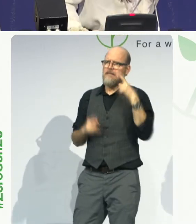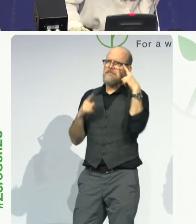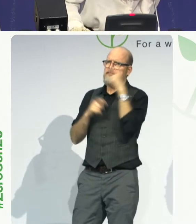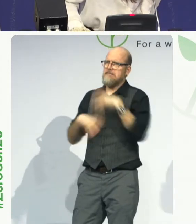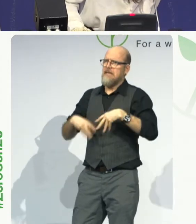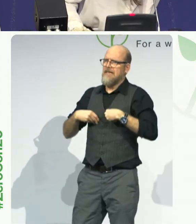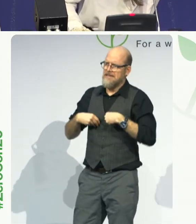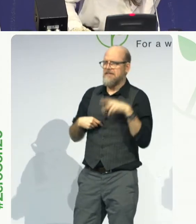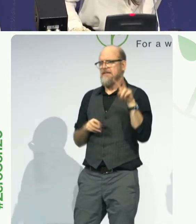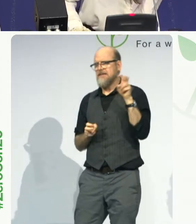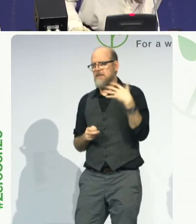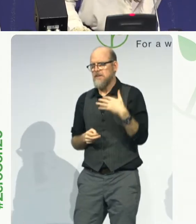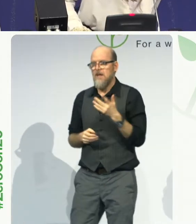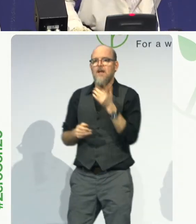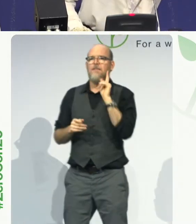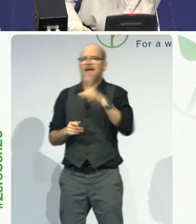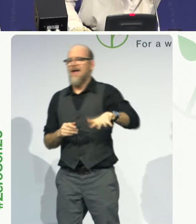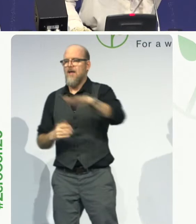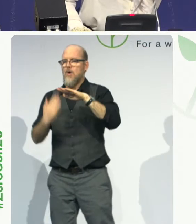the entire community.